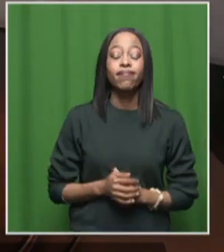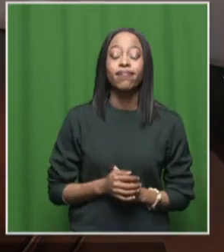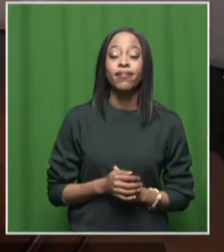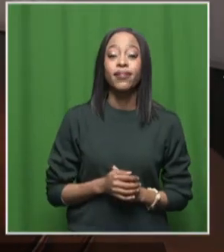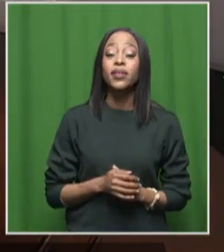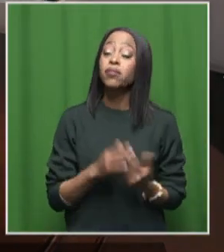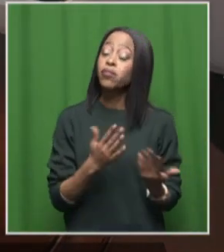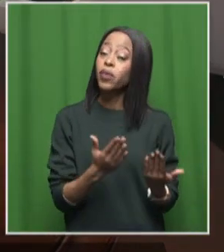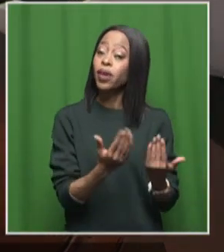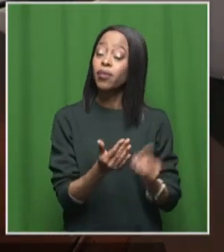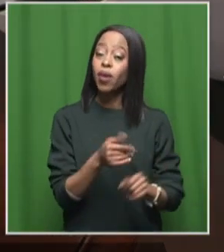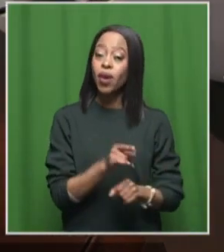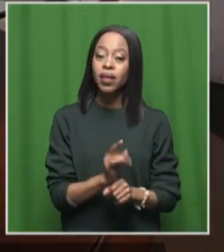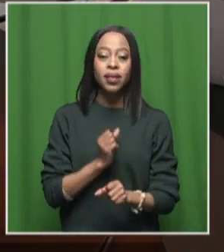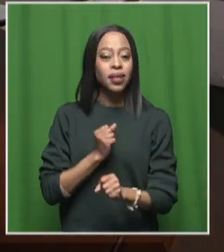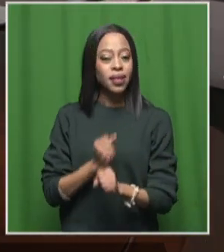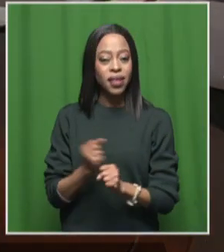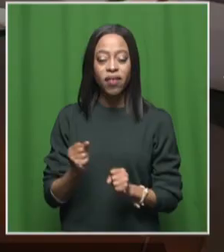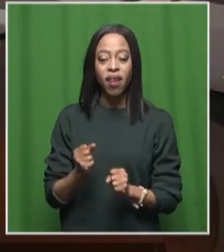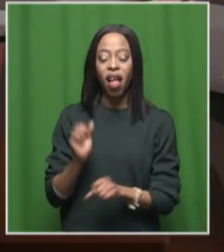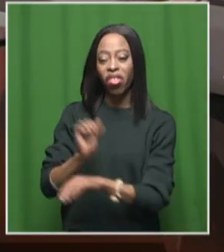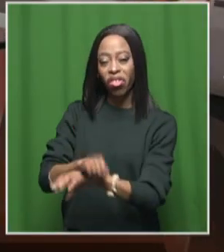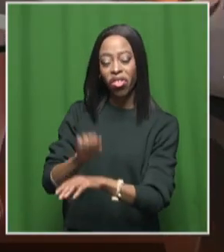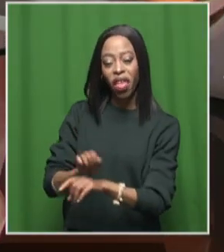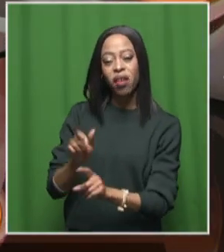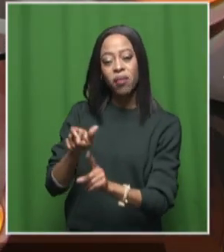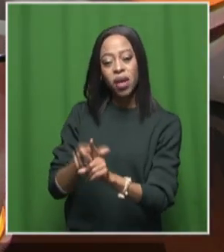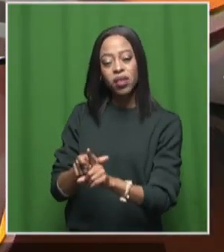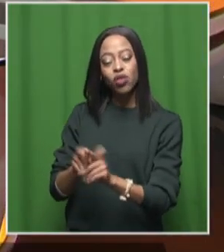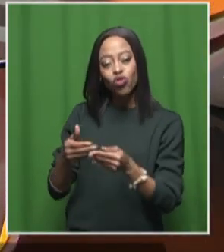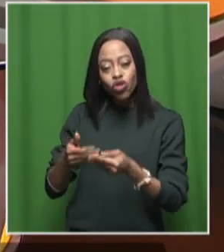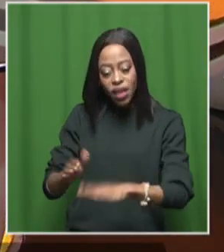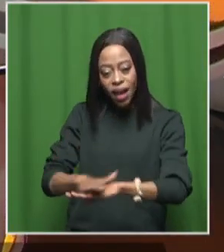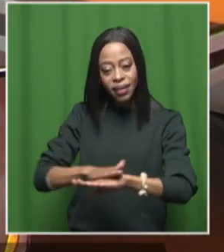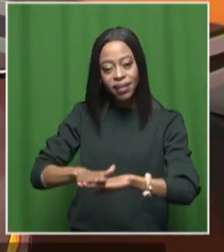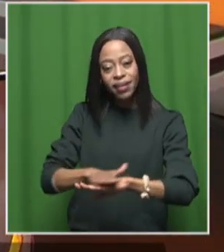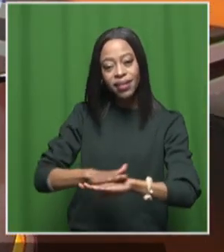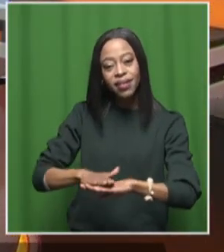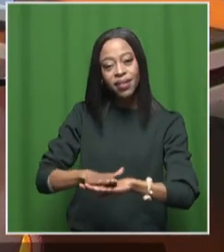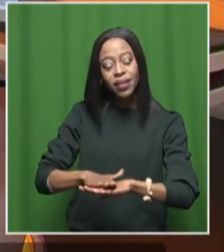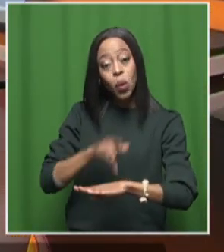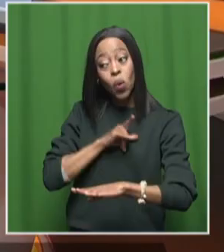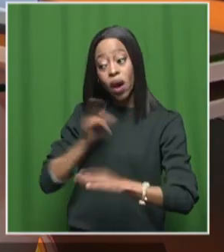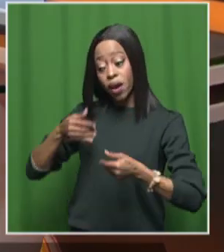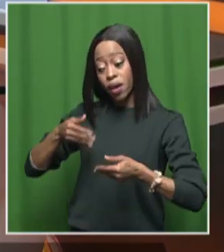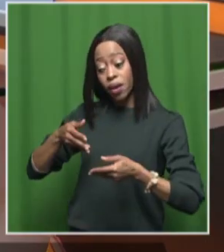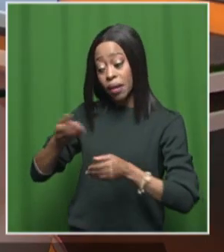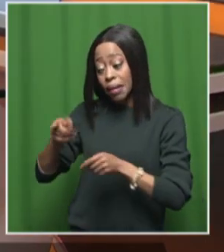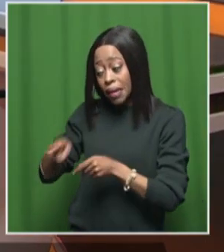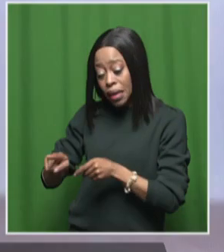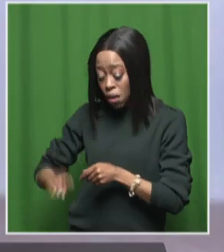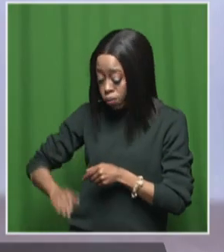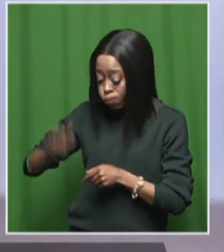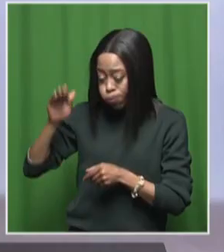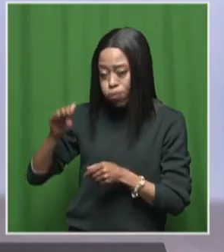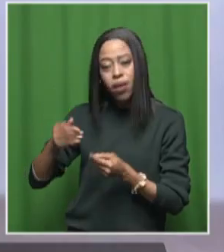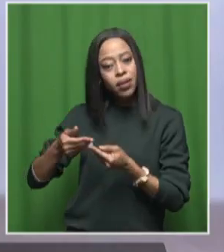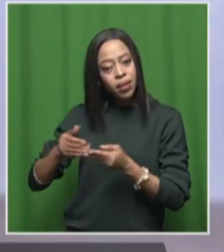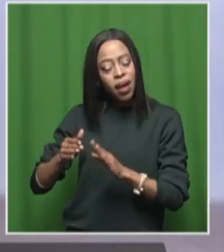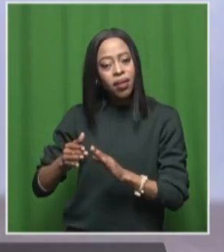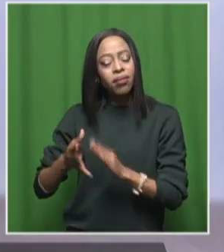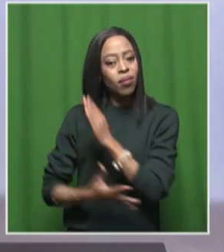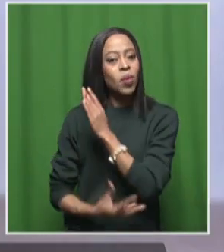it's never despise the journey of humble beginnings. I actually alluded in my intro that his journey was that of obscurity and humble beginnings. Yes. And